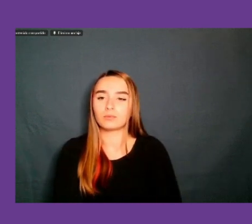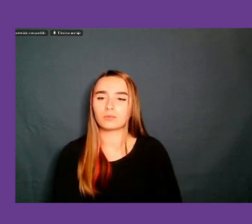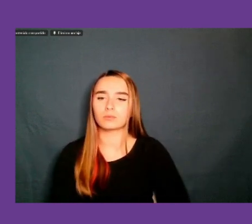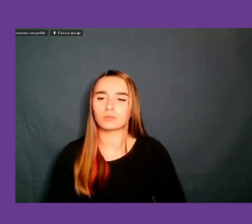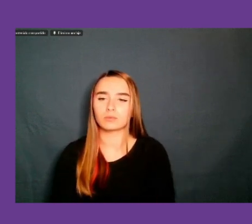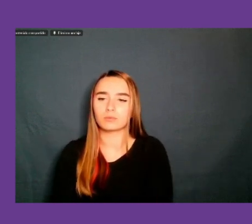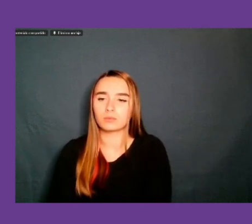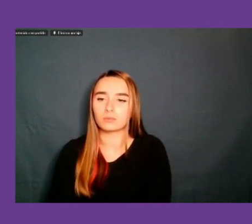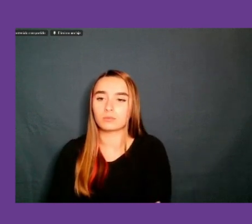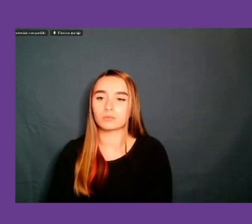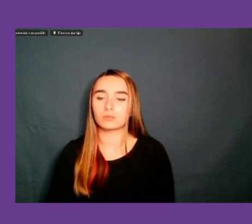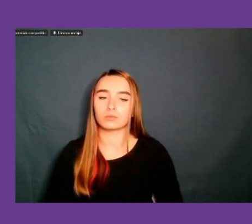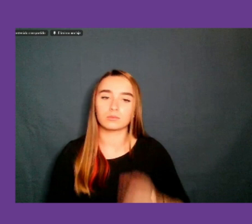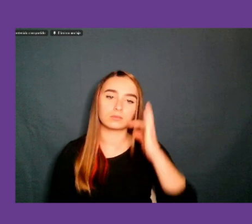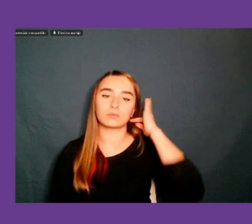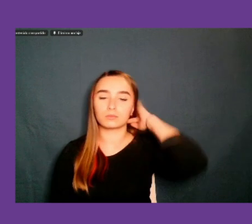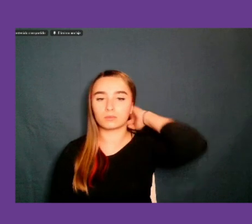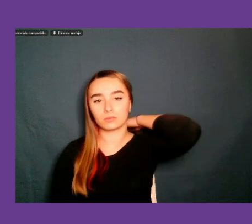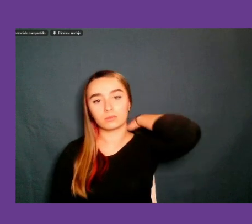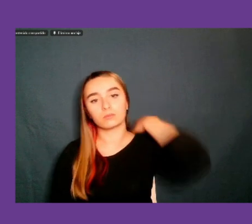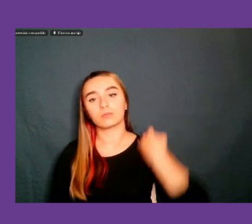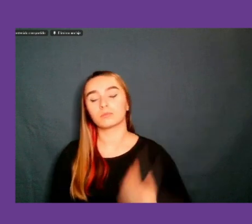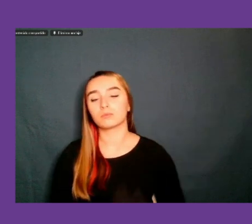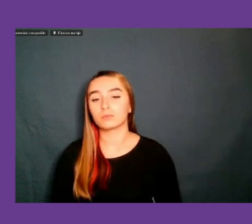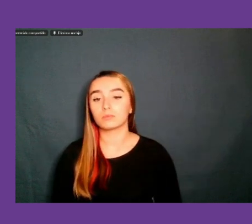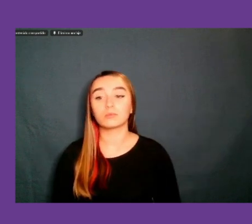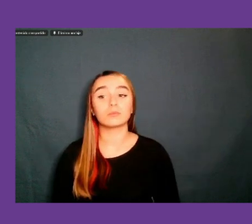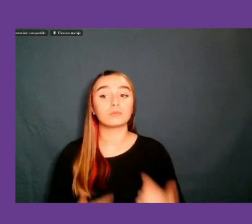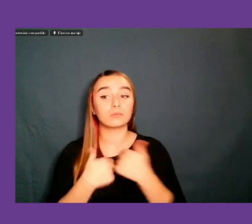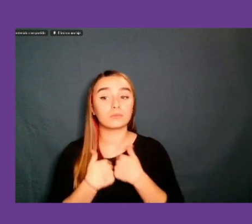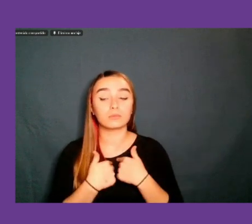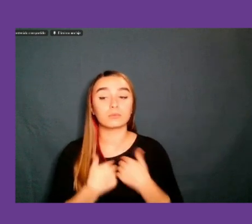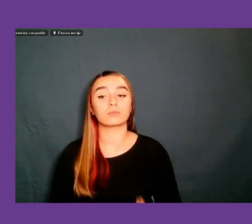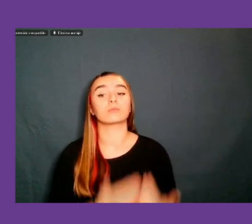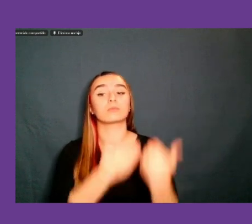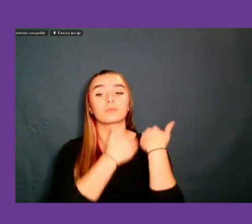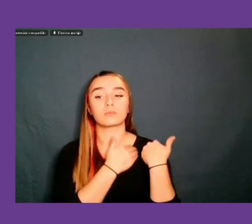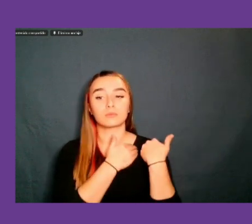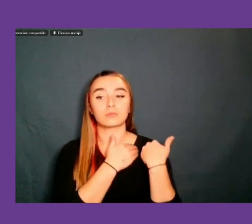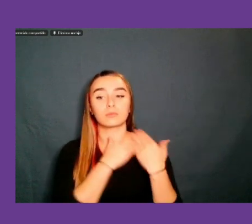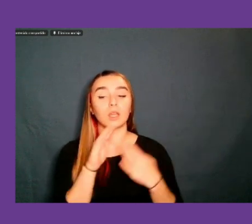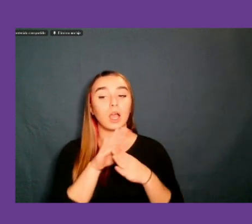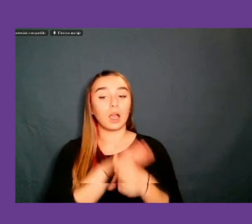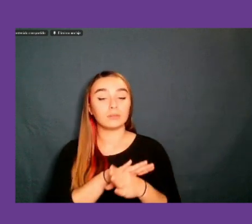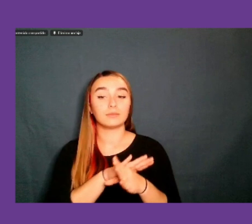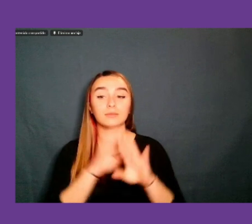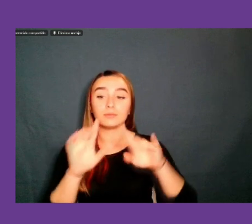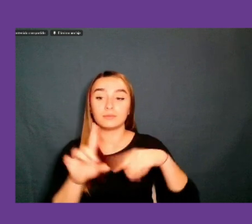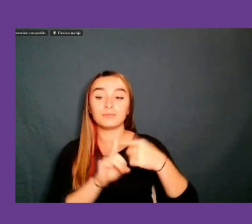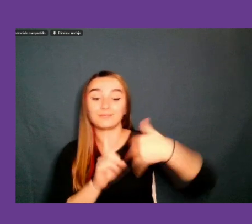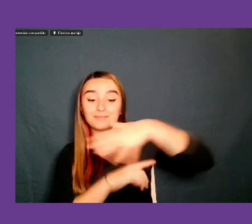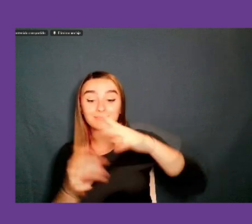this is also I am also in charge of the accessibility and built environment standards in France